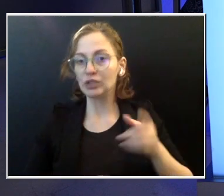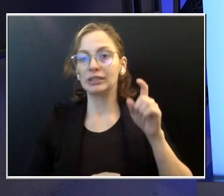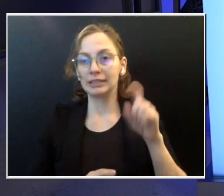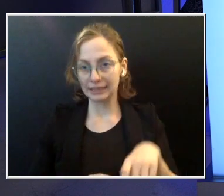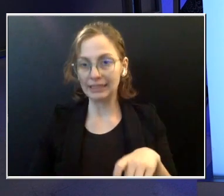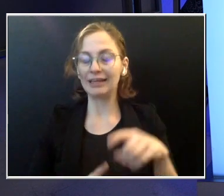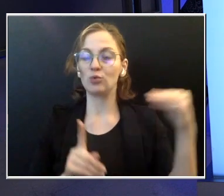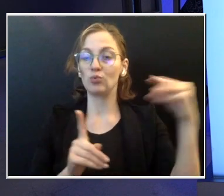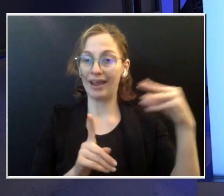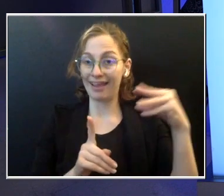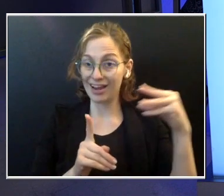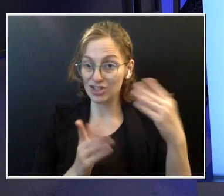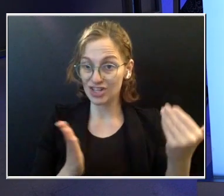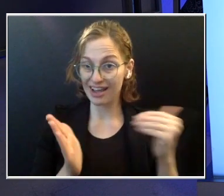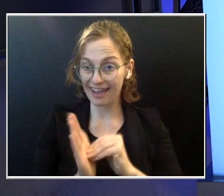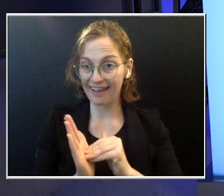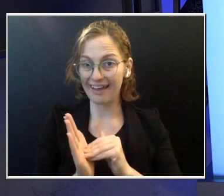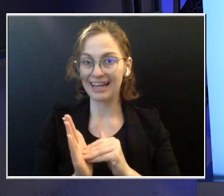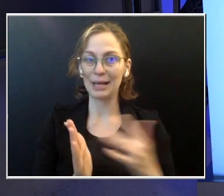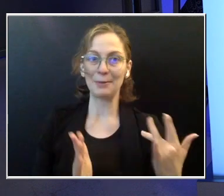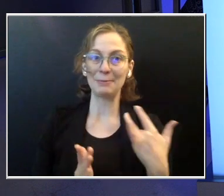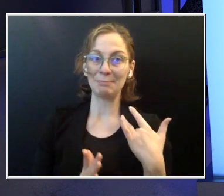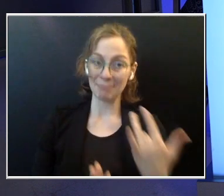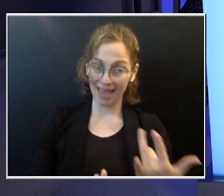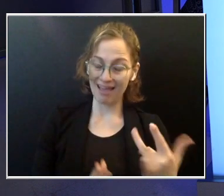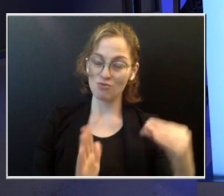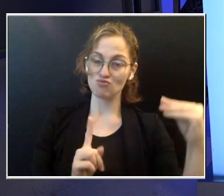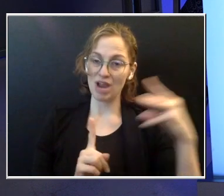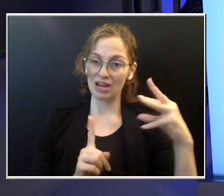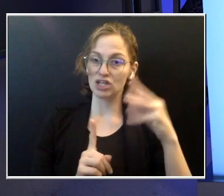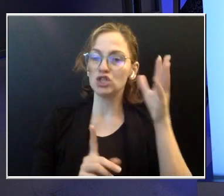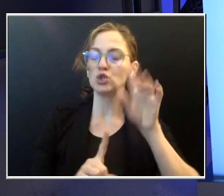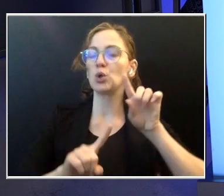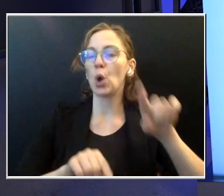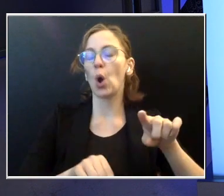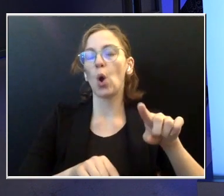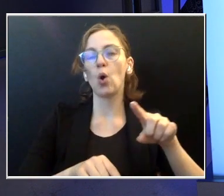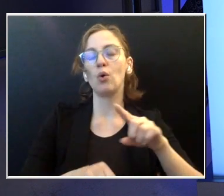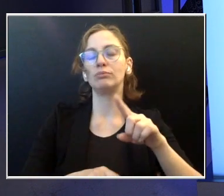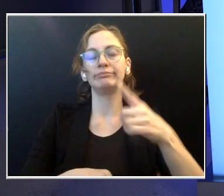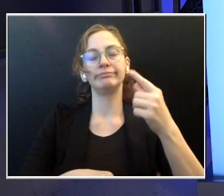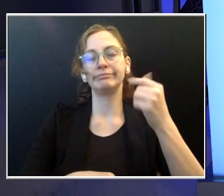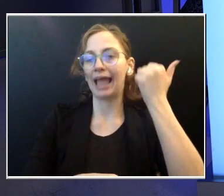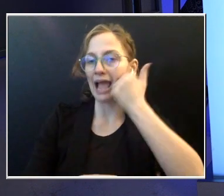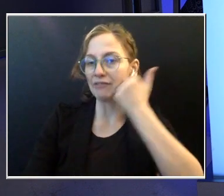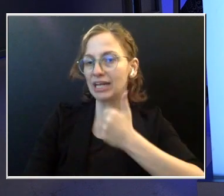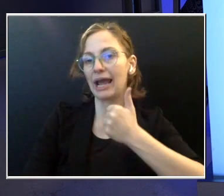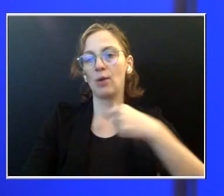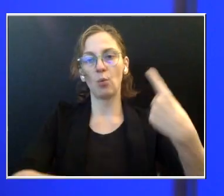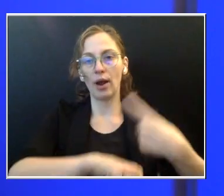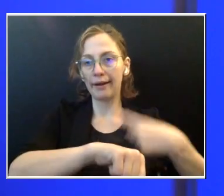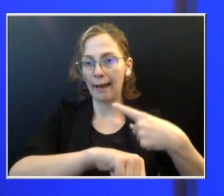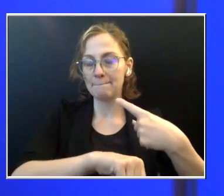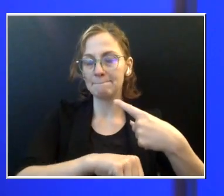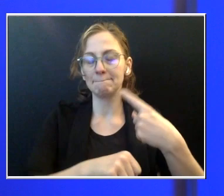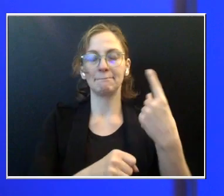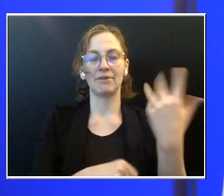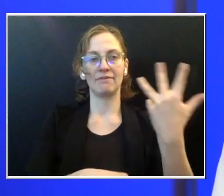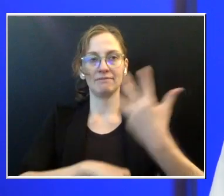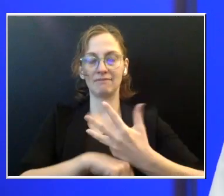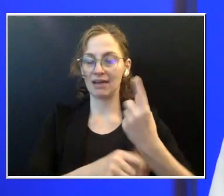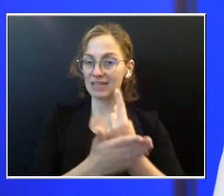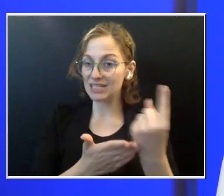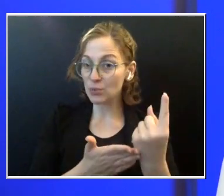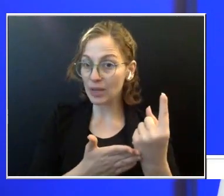week for several weeks, but you proposed radiation 3 times a day. Why? So Claudia had